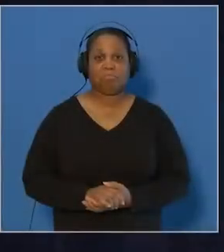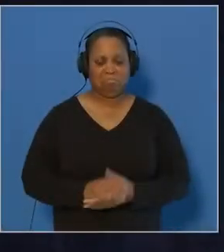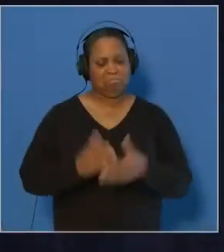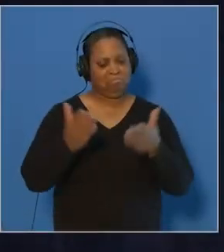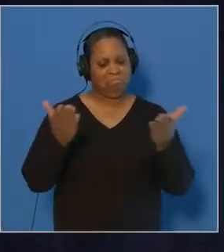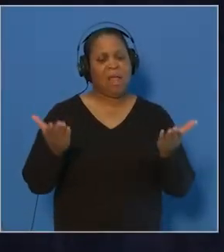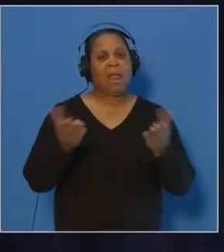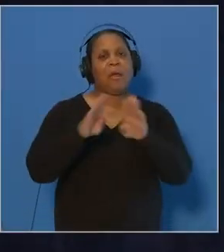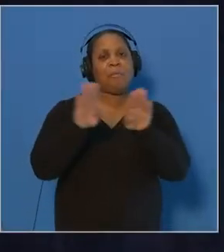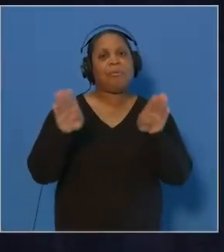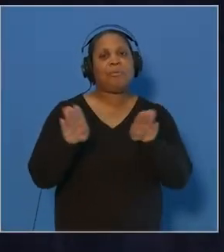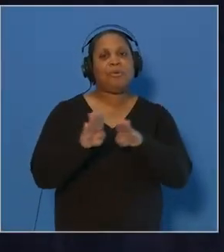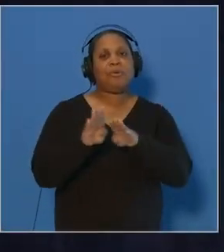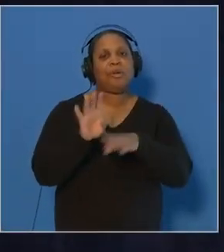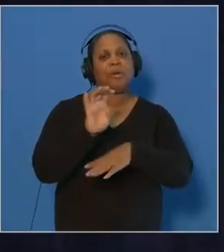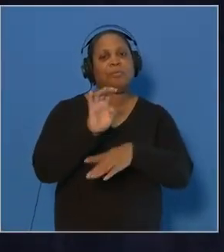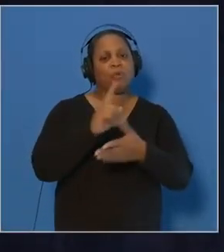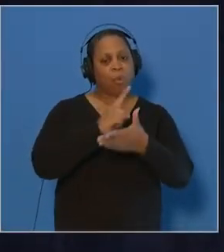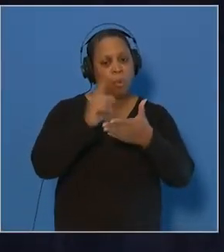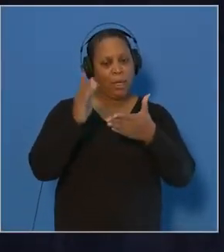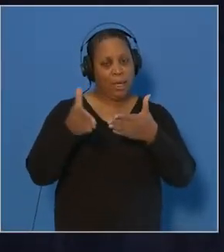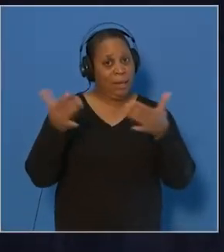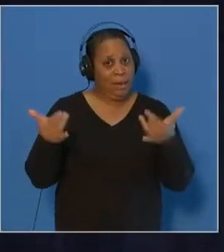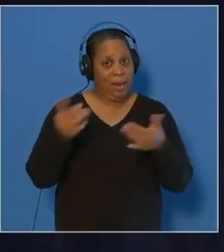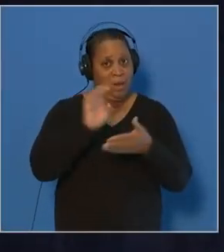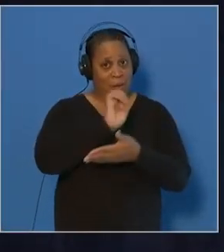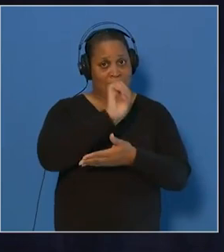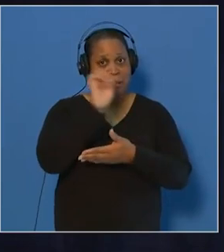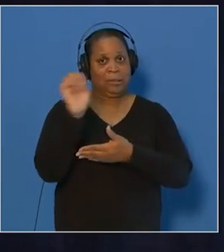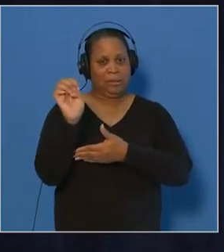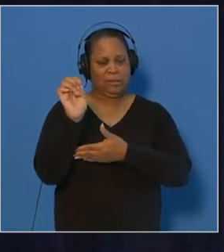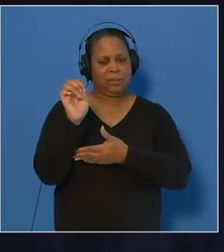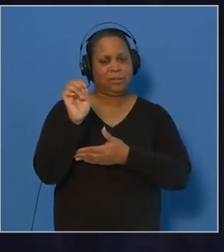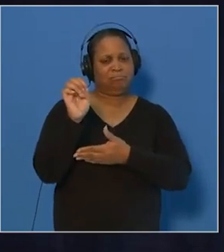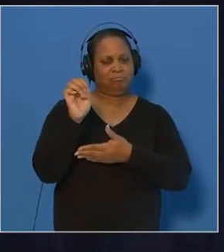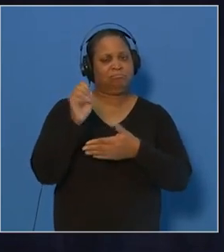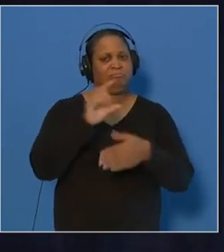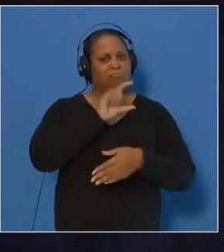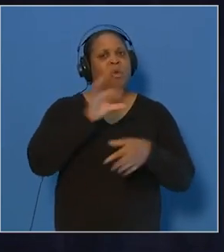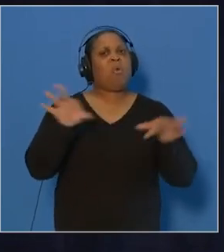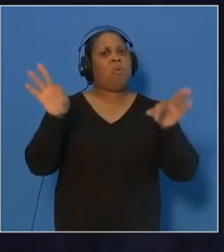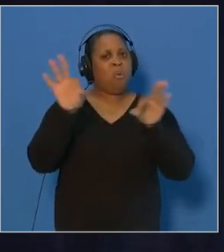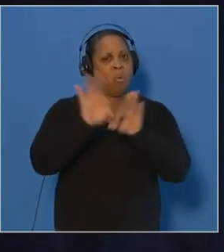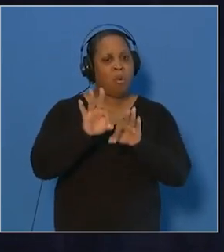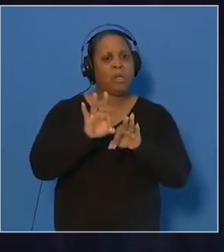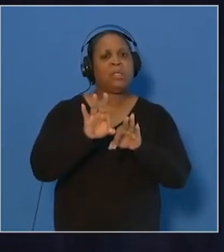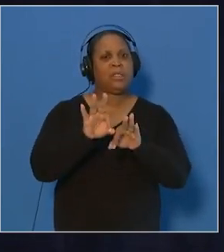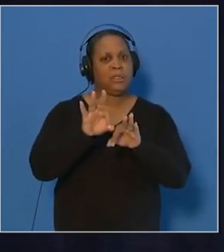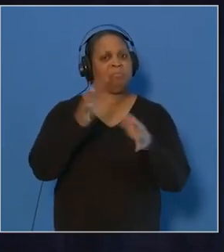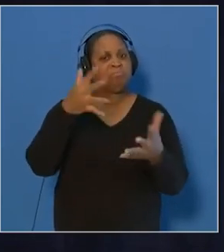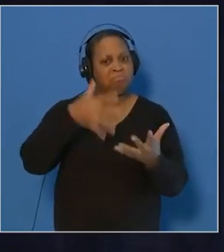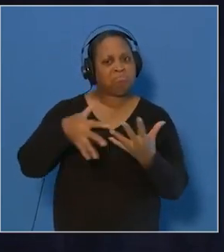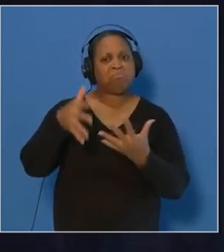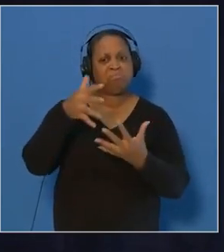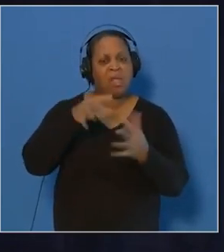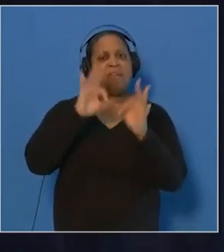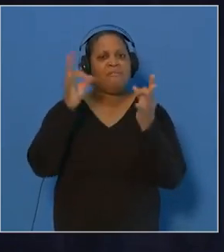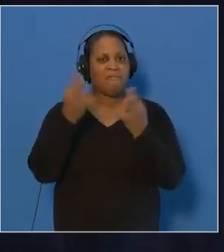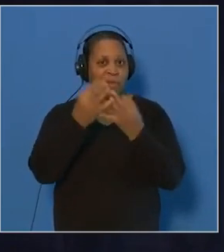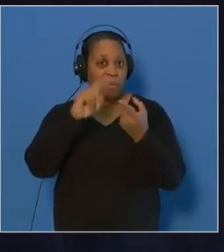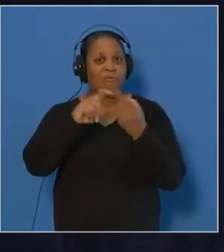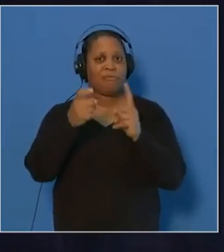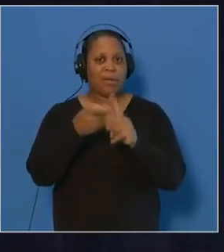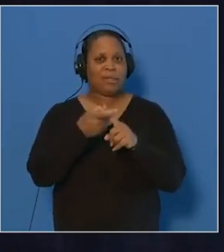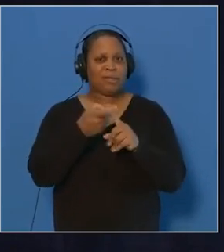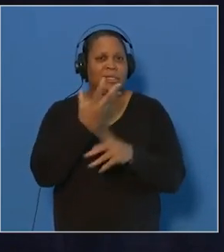In Bermuda, the Easter weekend is an opportunity to spend quality time with family and friends. A time